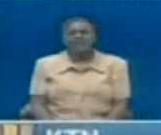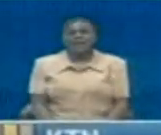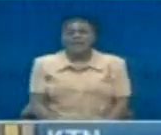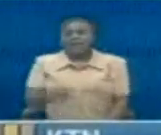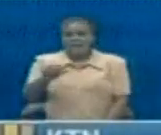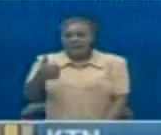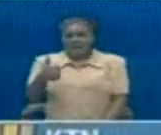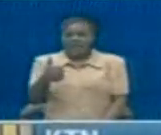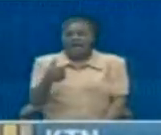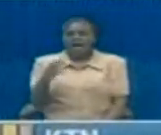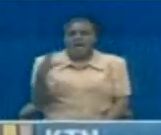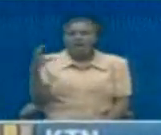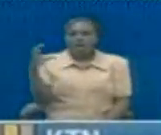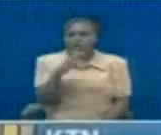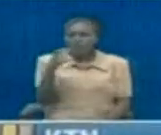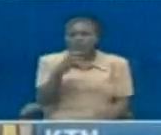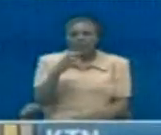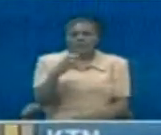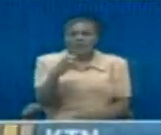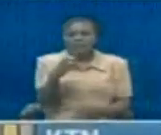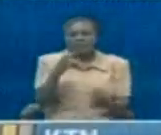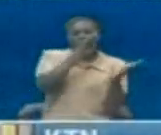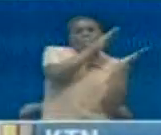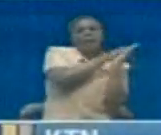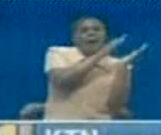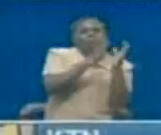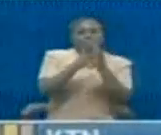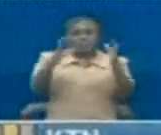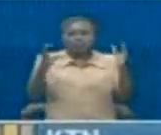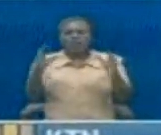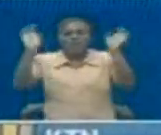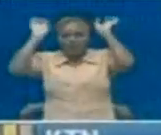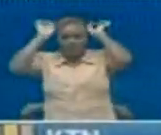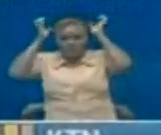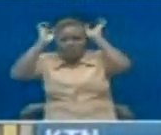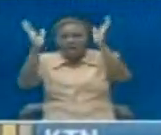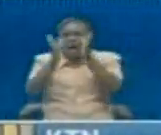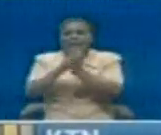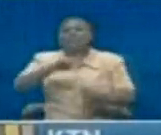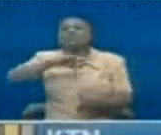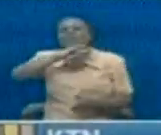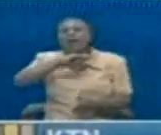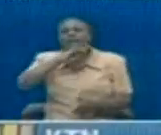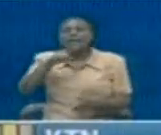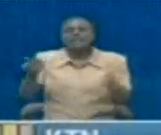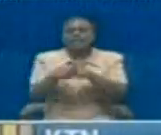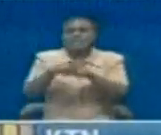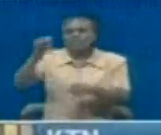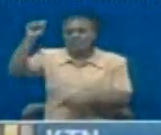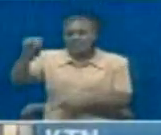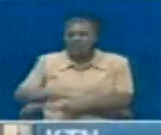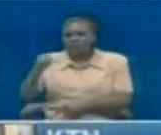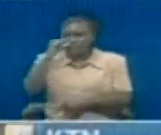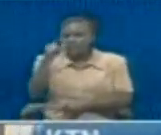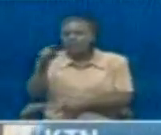Elsa, Cooperative Bank has announced plans to expand into Ethiopia and Uganda. The move follows successful entry into South Sudan, which the bank